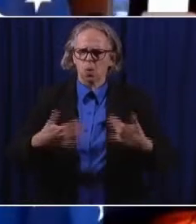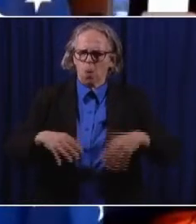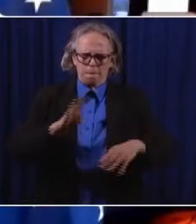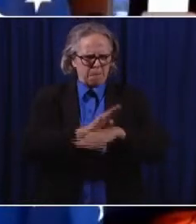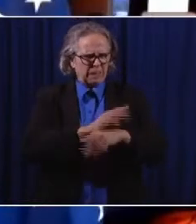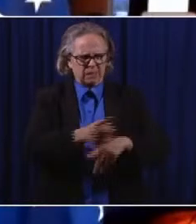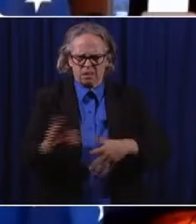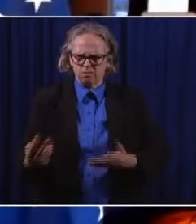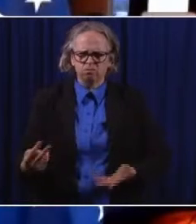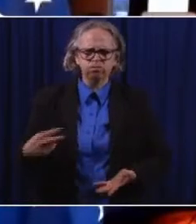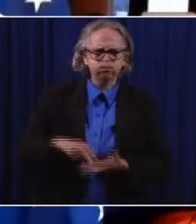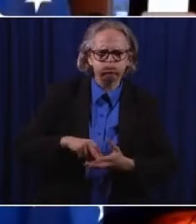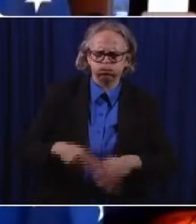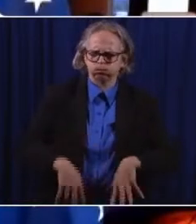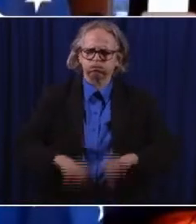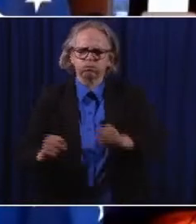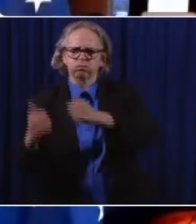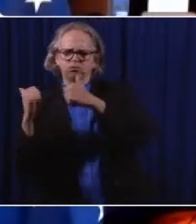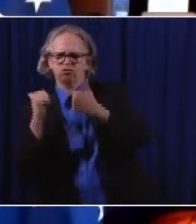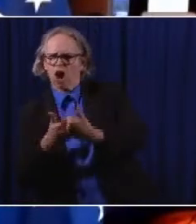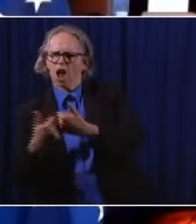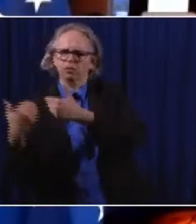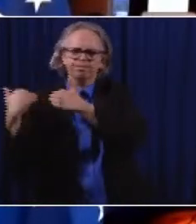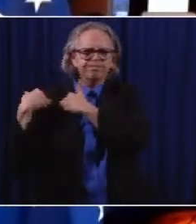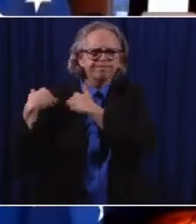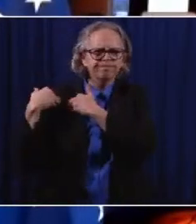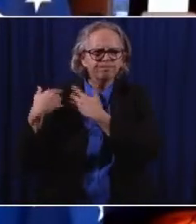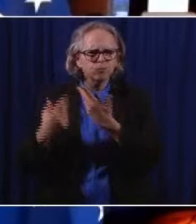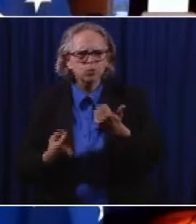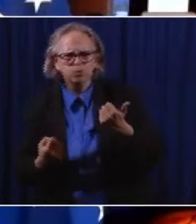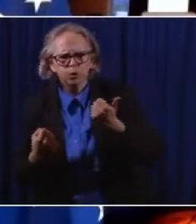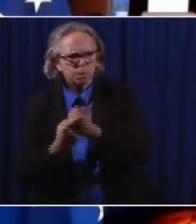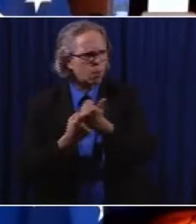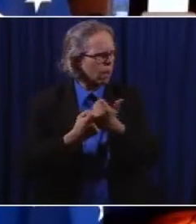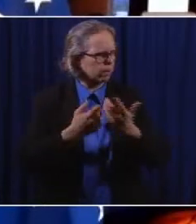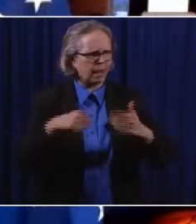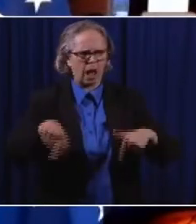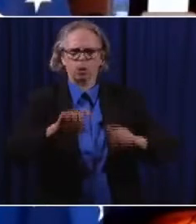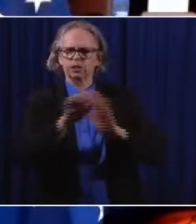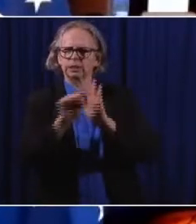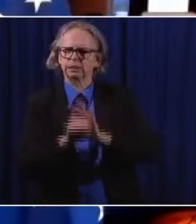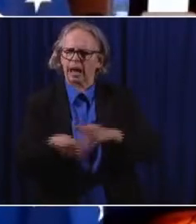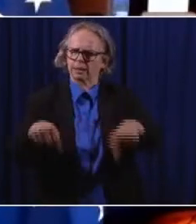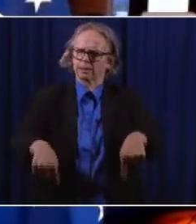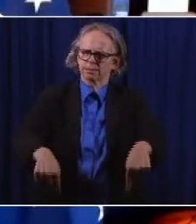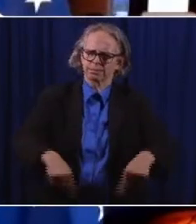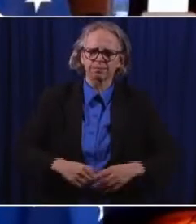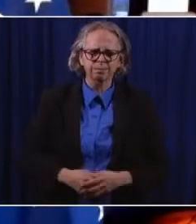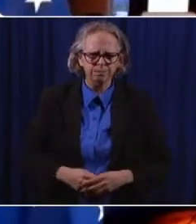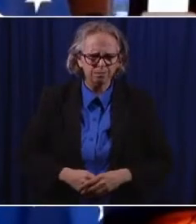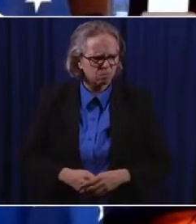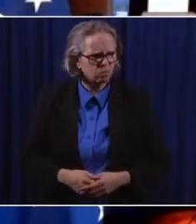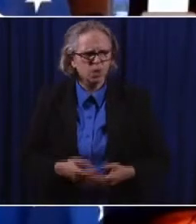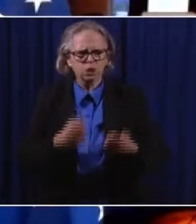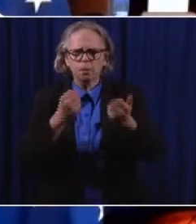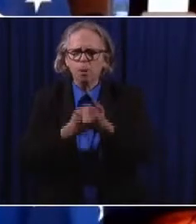and to help the citizens of the state of Ohio learn to live with the virus in their lives and get through it